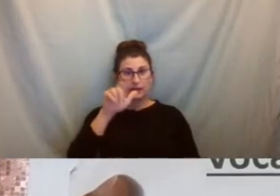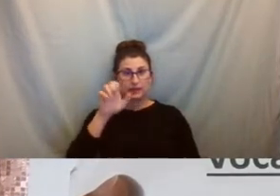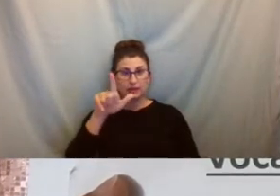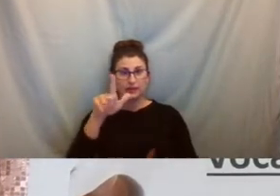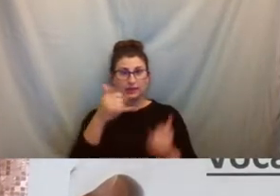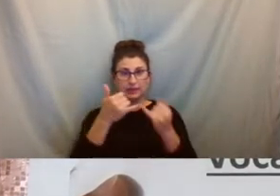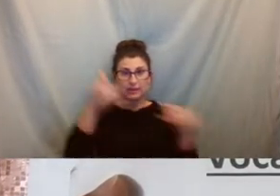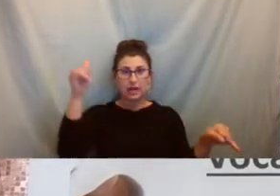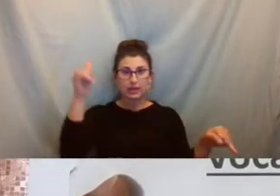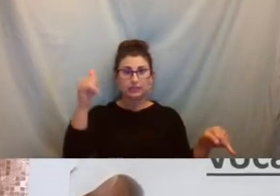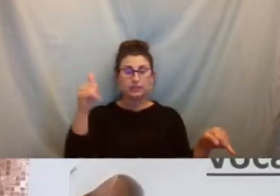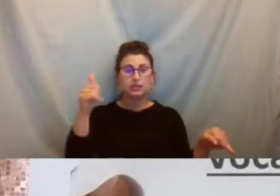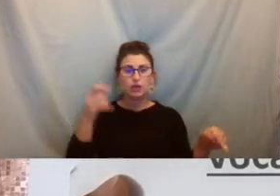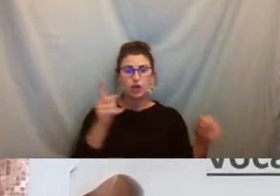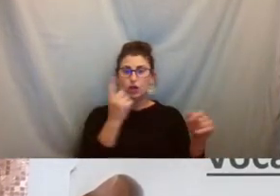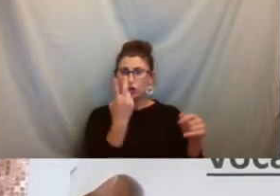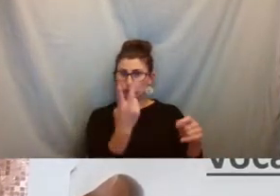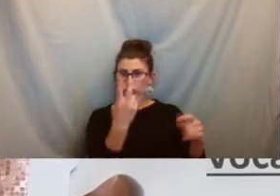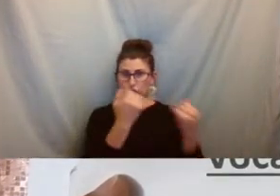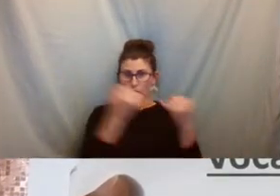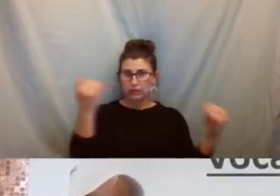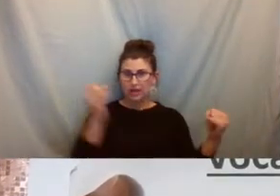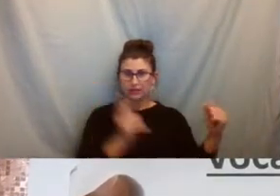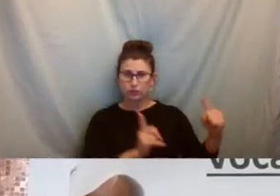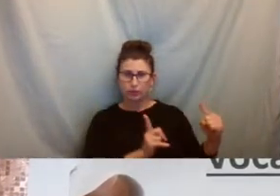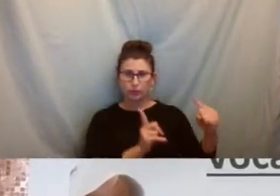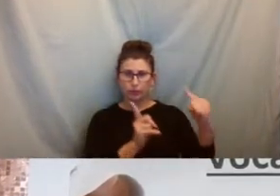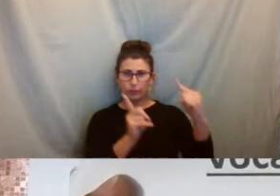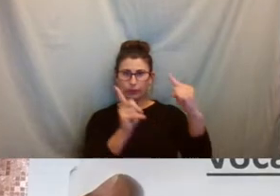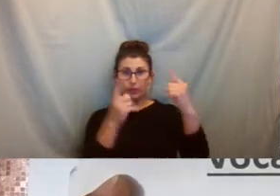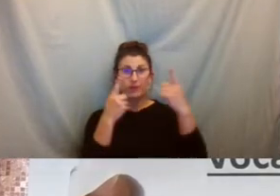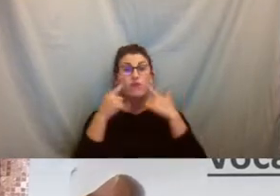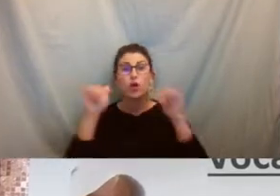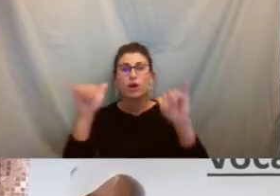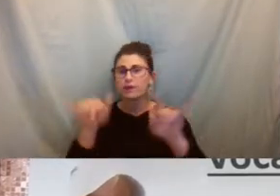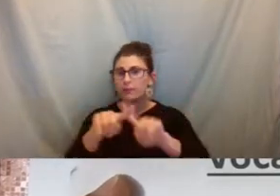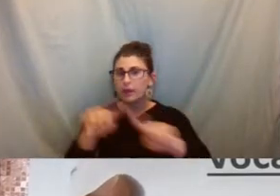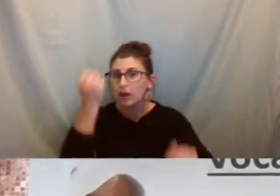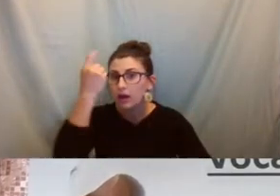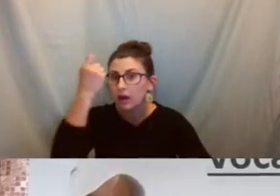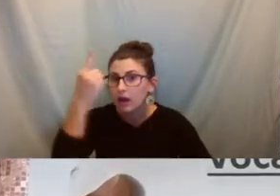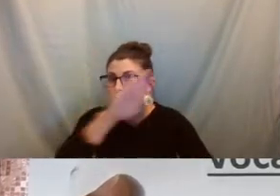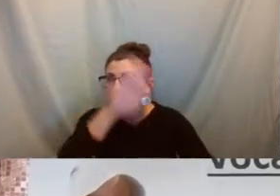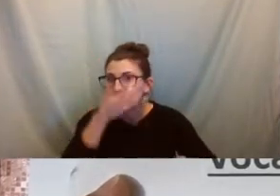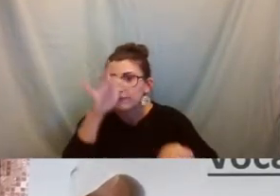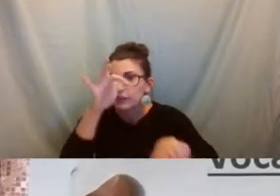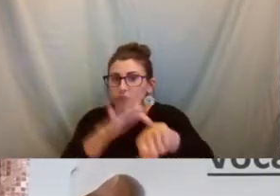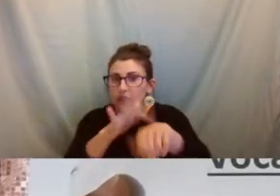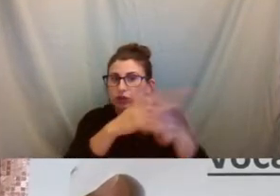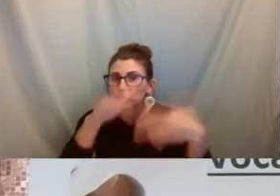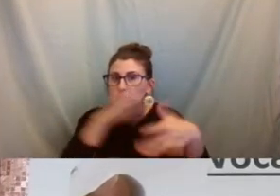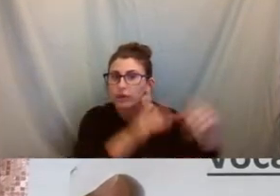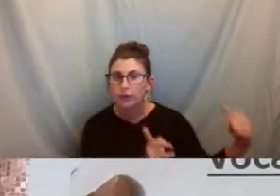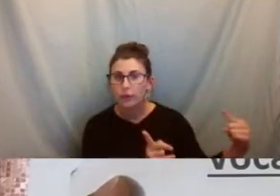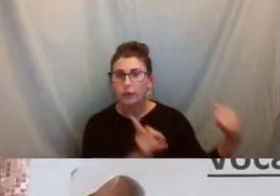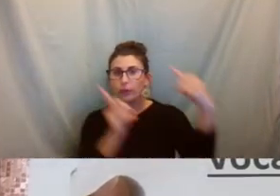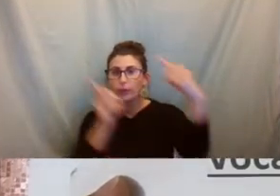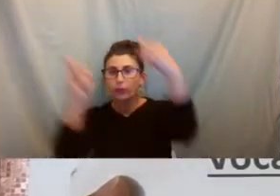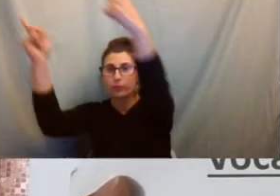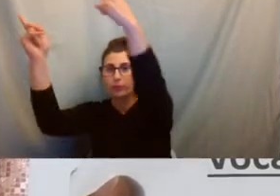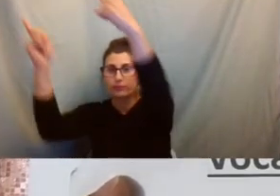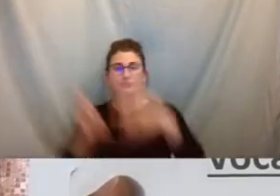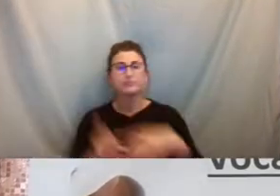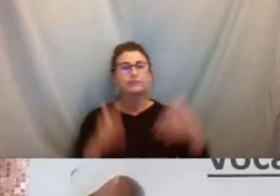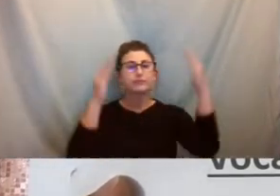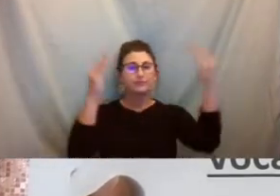lines that go on forever that never intersect. So they're parallel, they never touch. Transversal